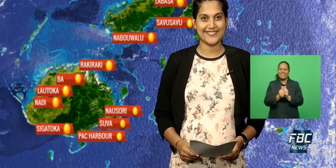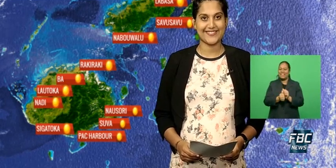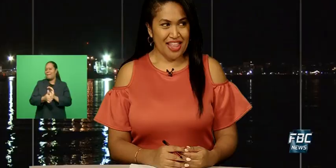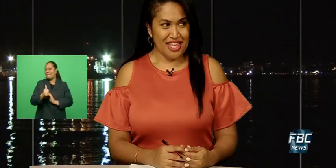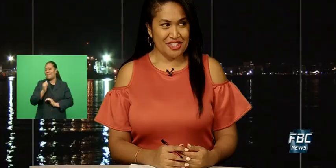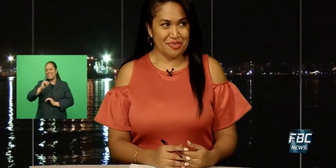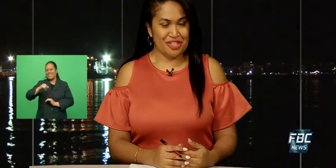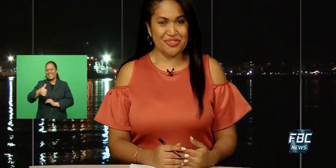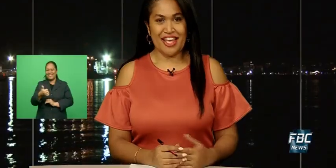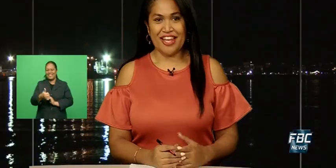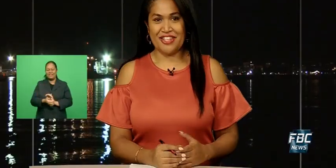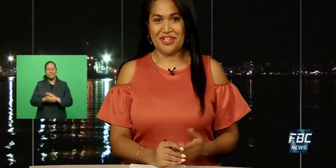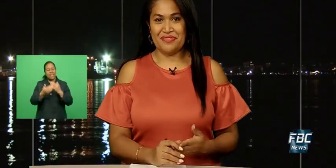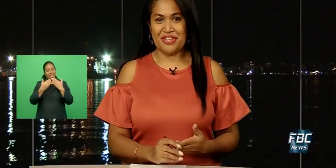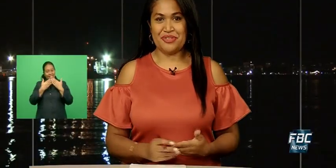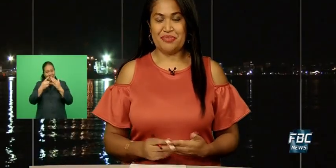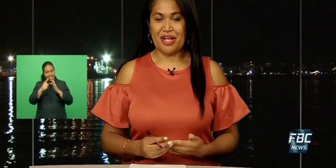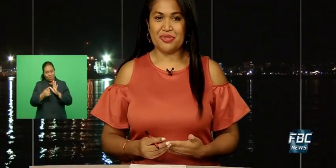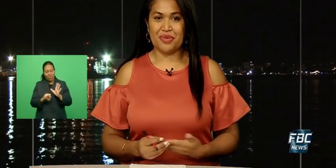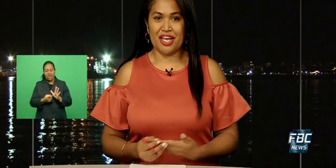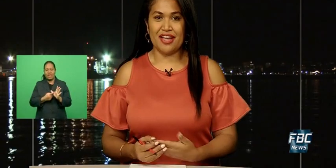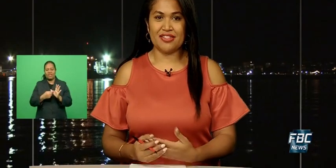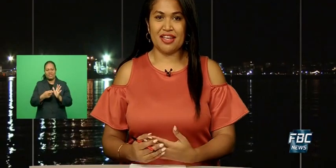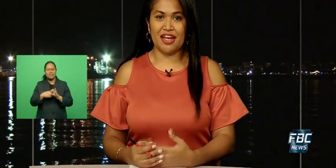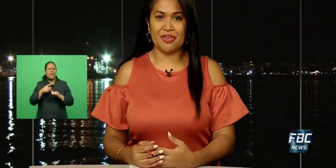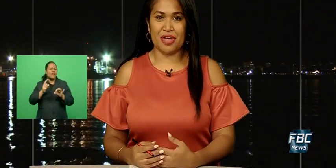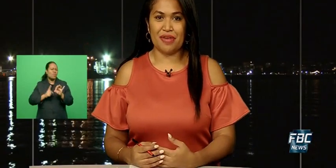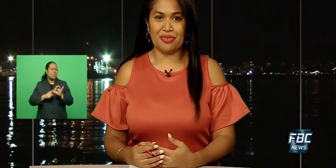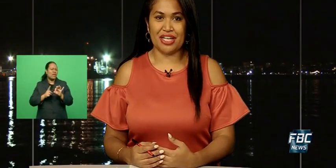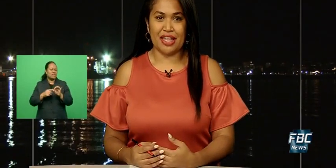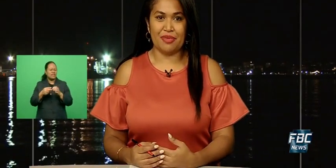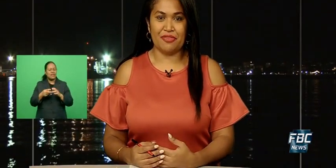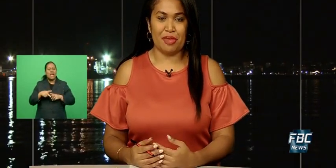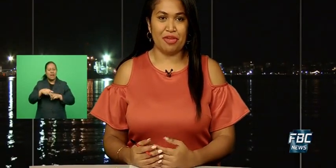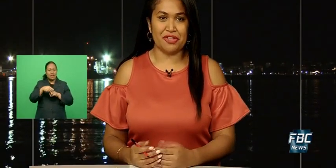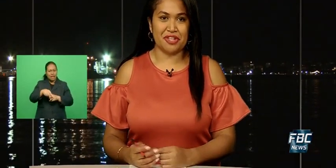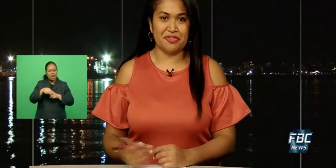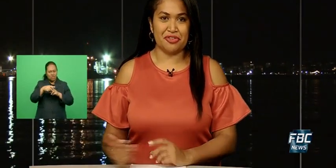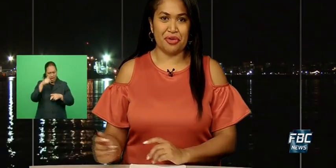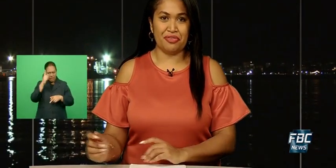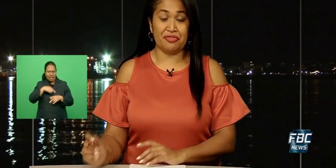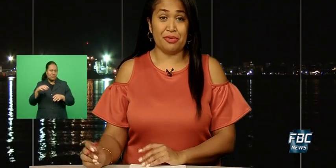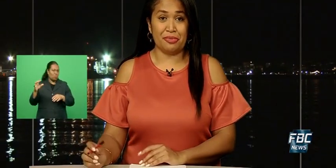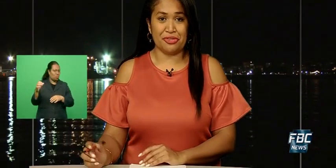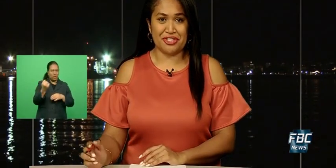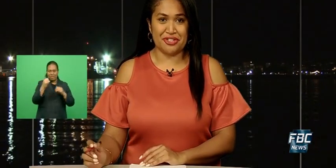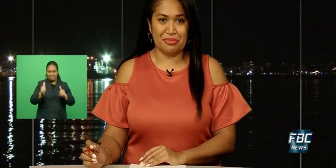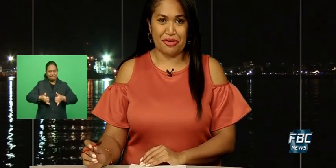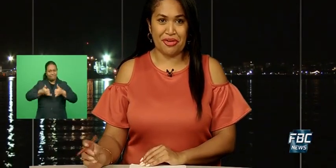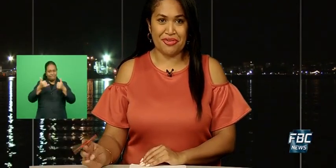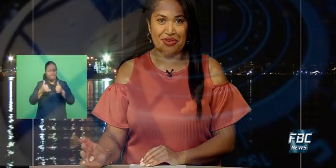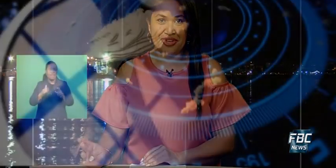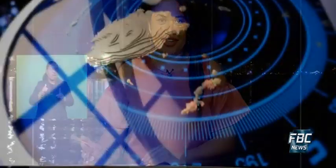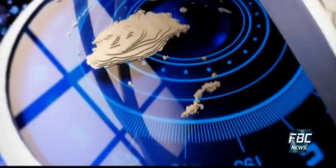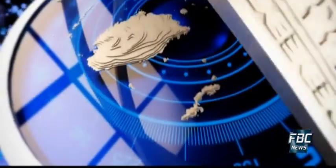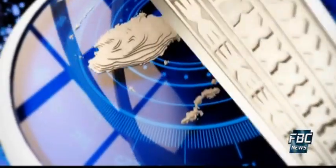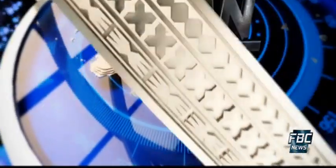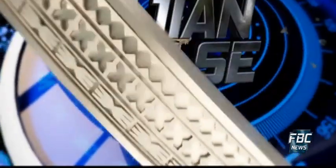Jackie. Thanks so much for that, Angie. In Fiji Pulse, we ask, can Nandronga reclaim the Fairbrother Sullivan Trophy from Namosi tomorrow?